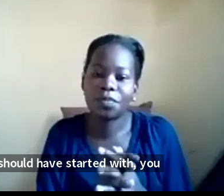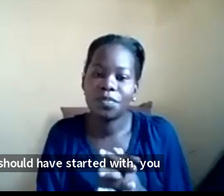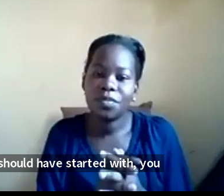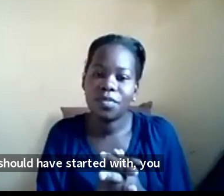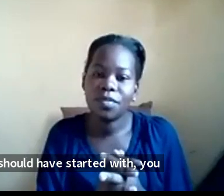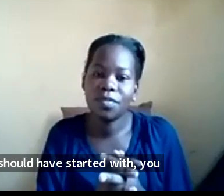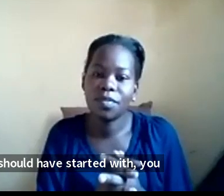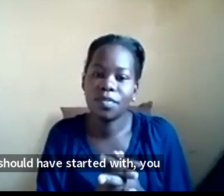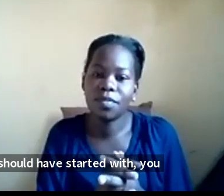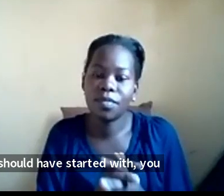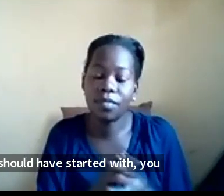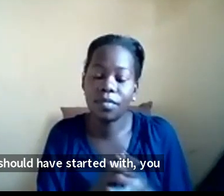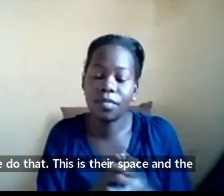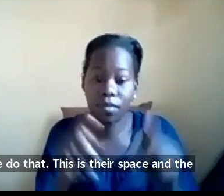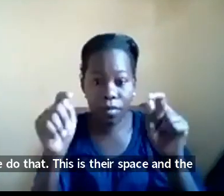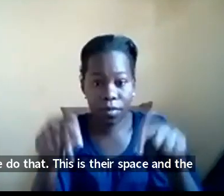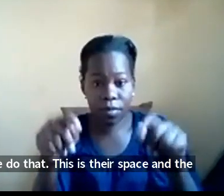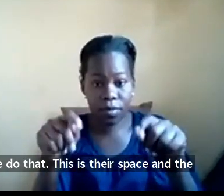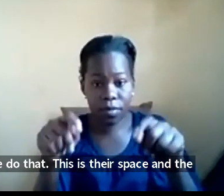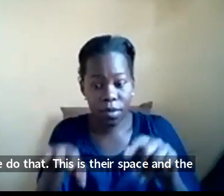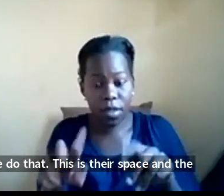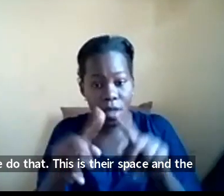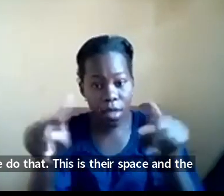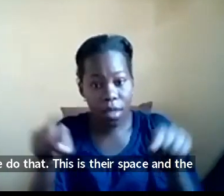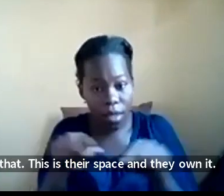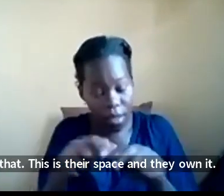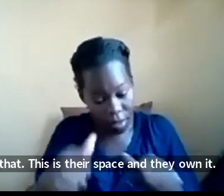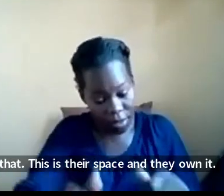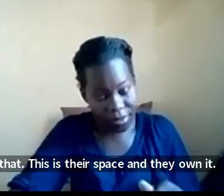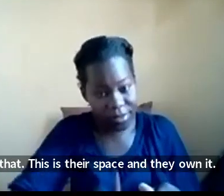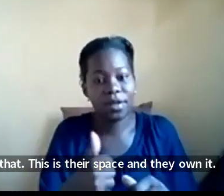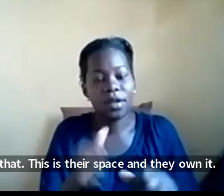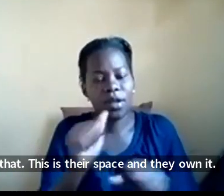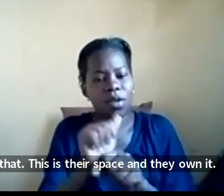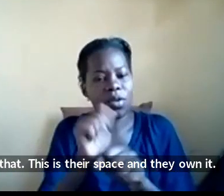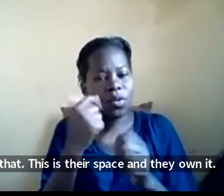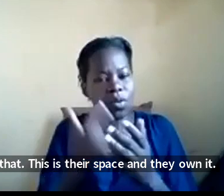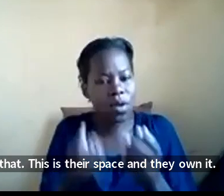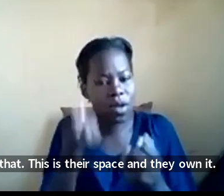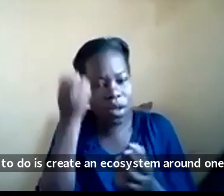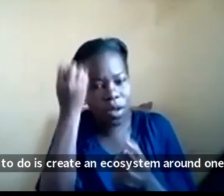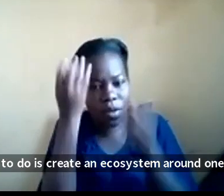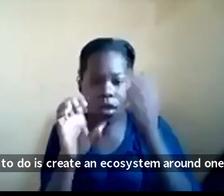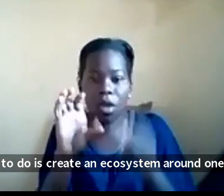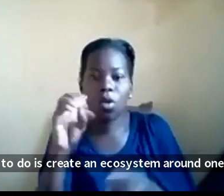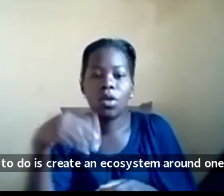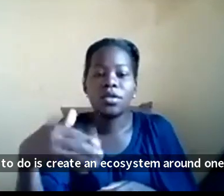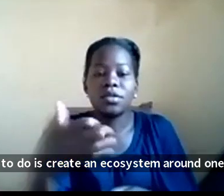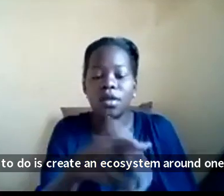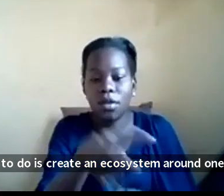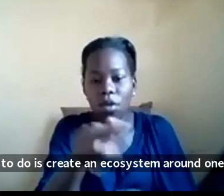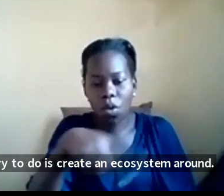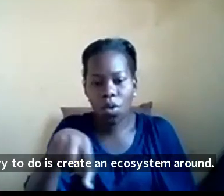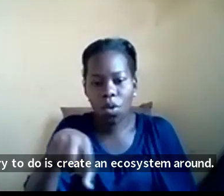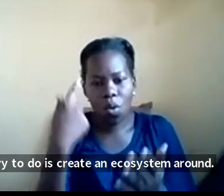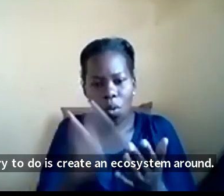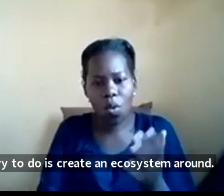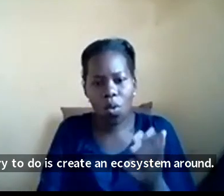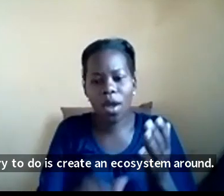their space and they own it. What we try to do is create an ecosystem around whatever innovation that you